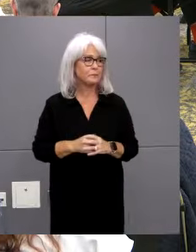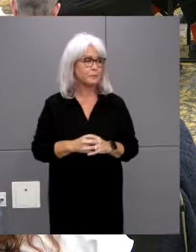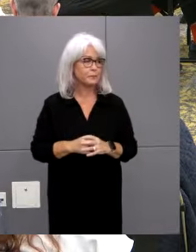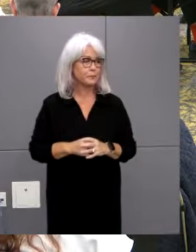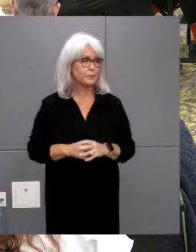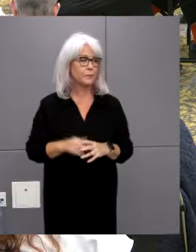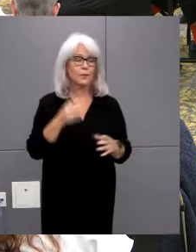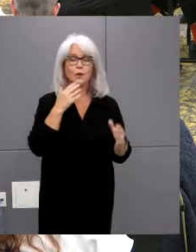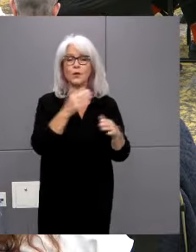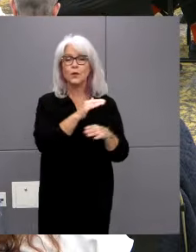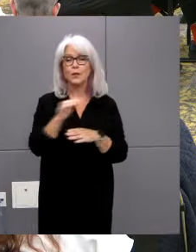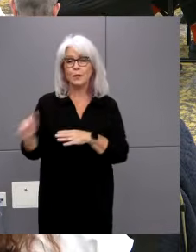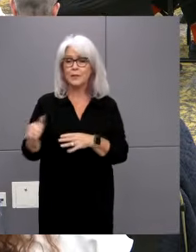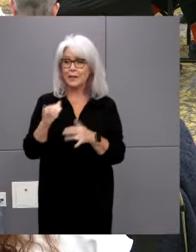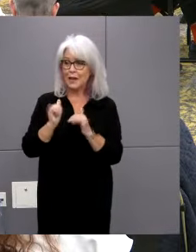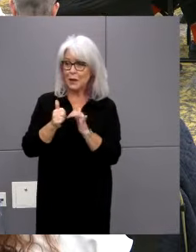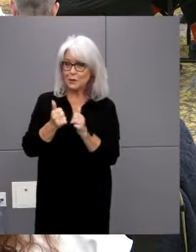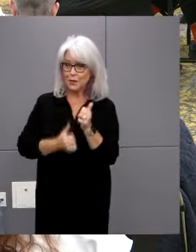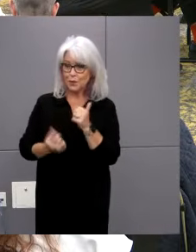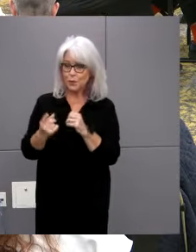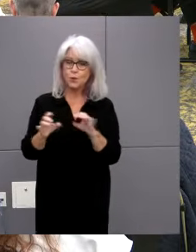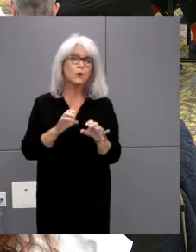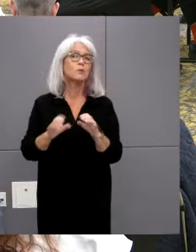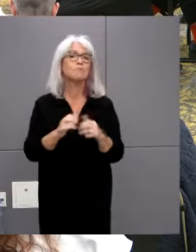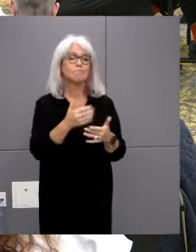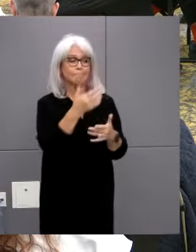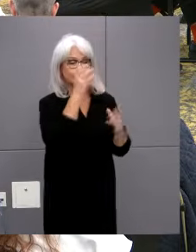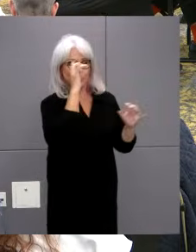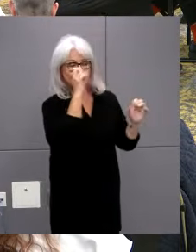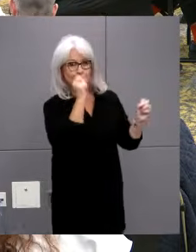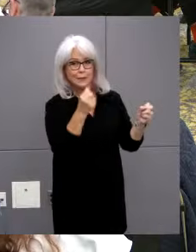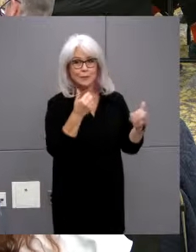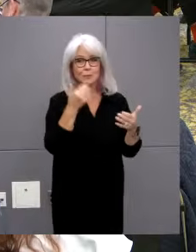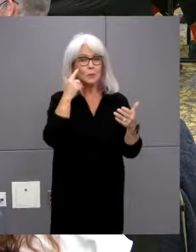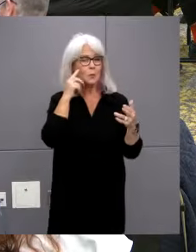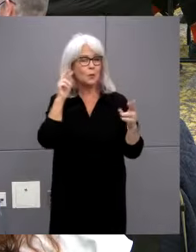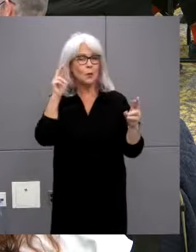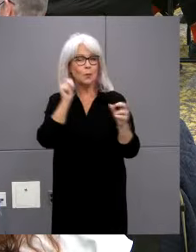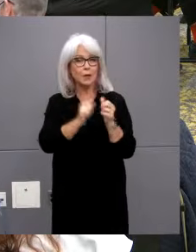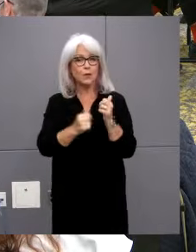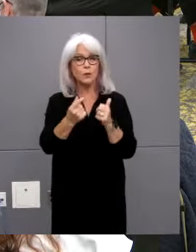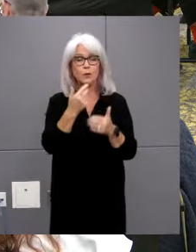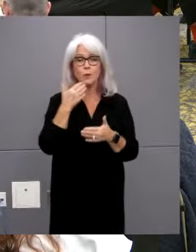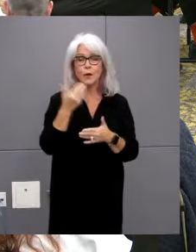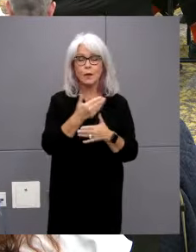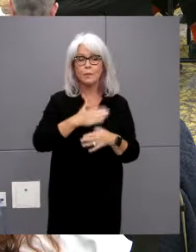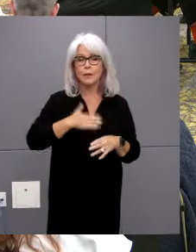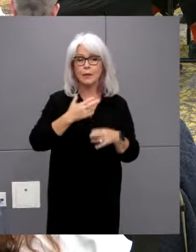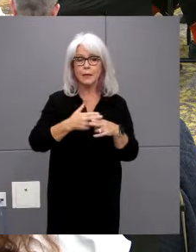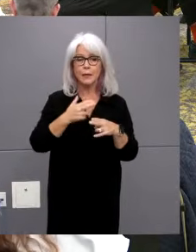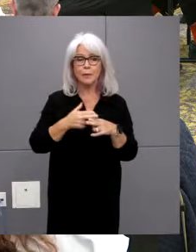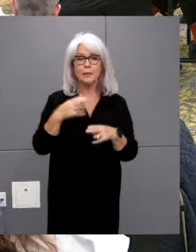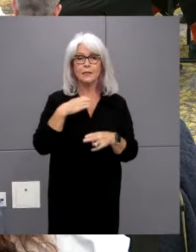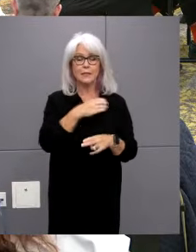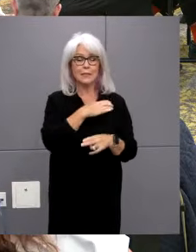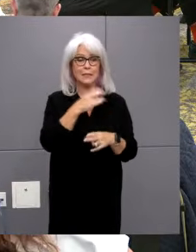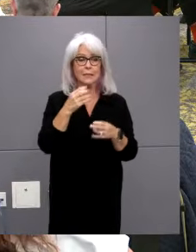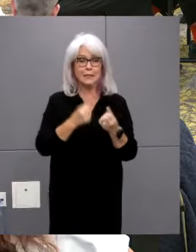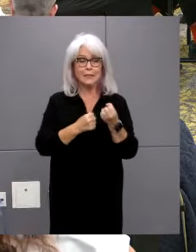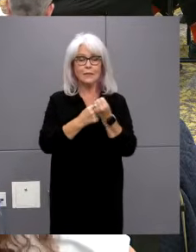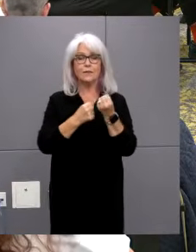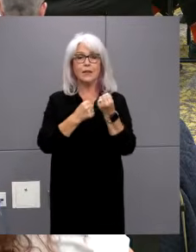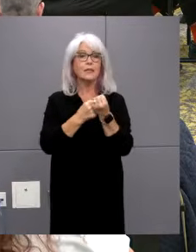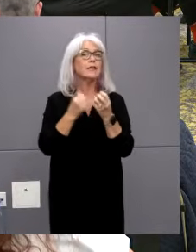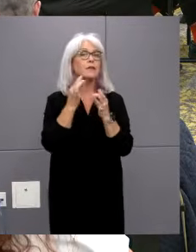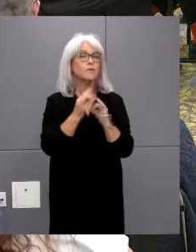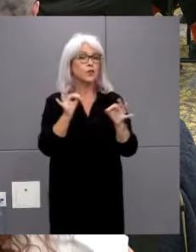All right, good evening. How is the board doing tonight and the president? I hope everybody's doing well. My name is Adam Rebant with Citizens Defending Freedom, and I'm the